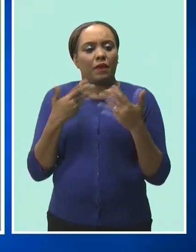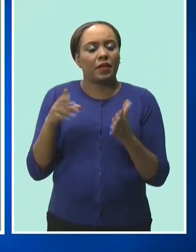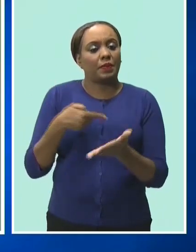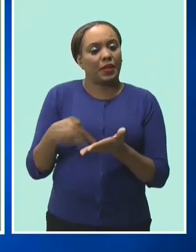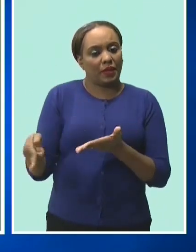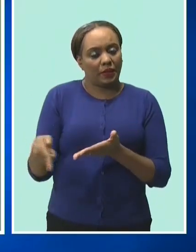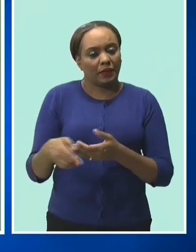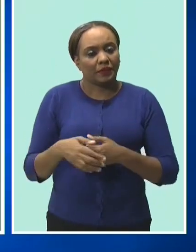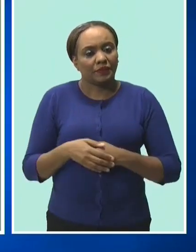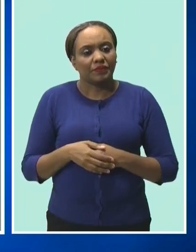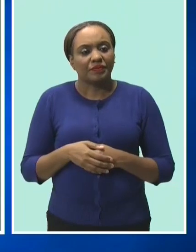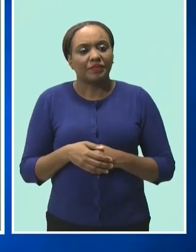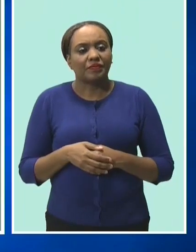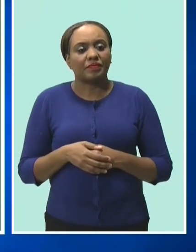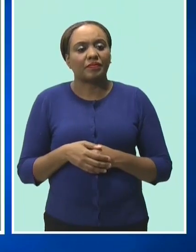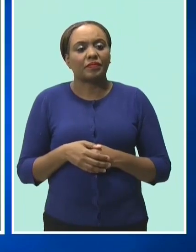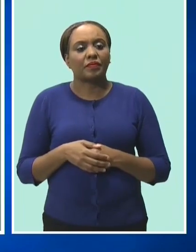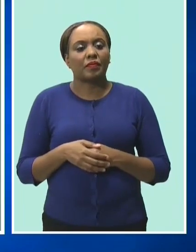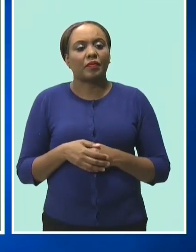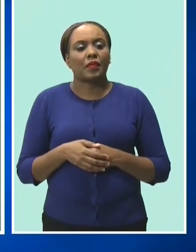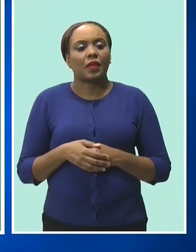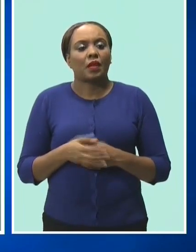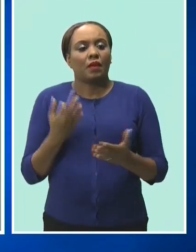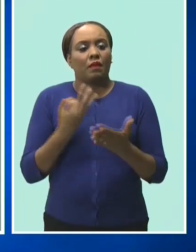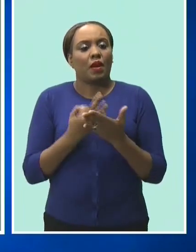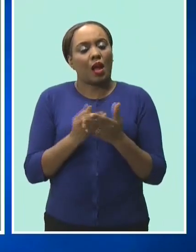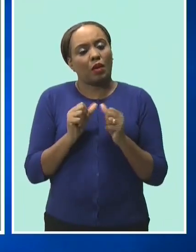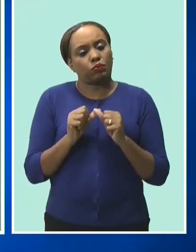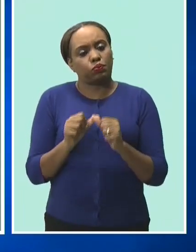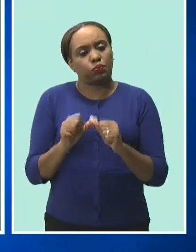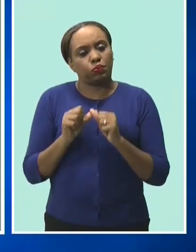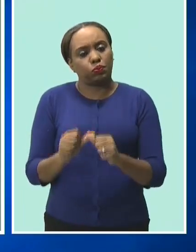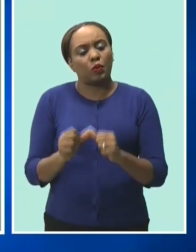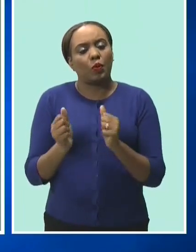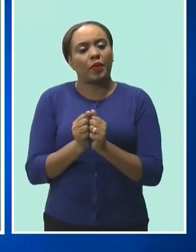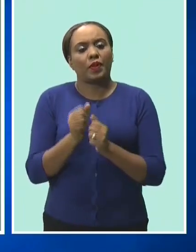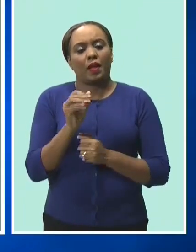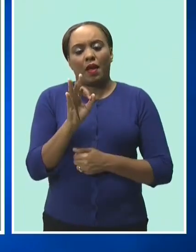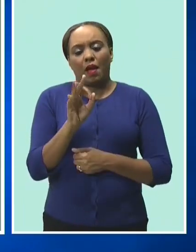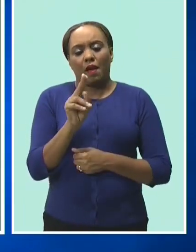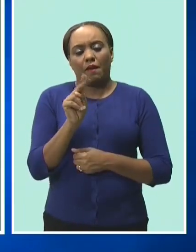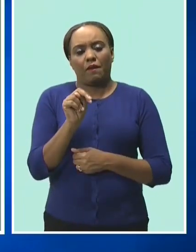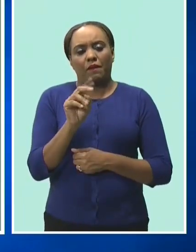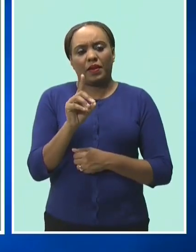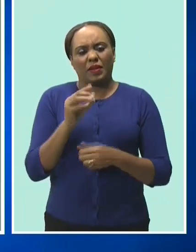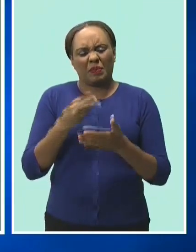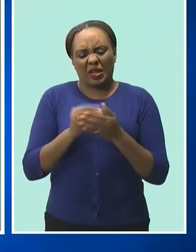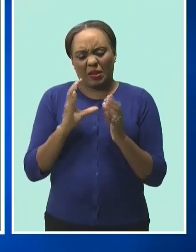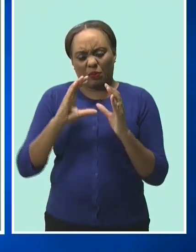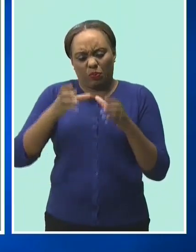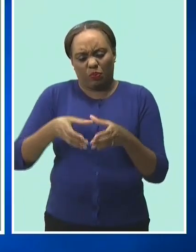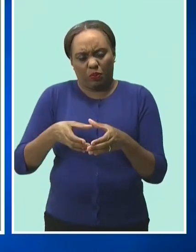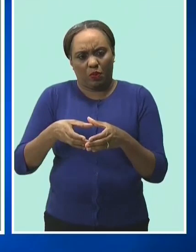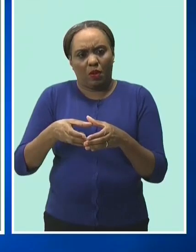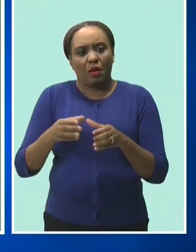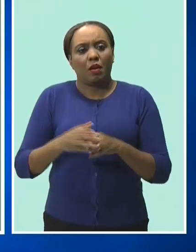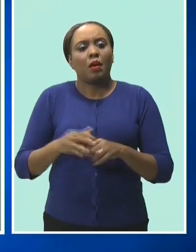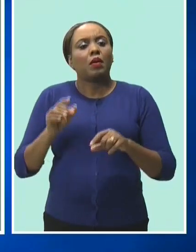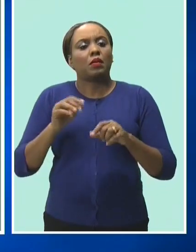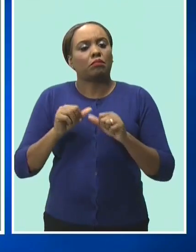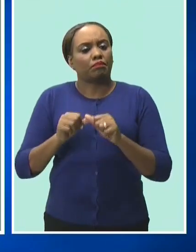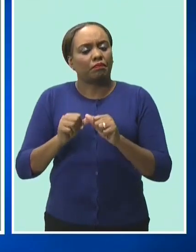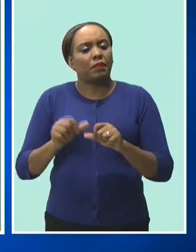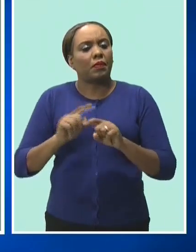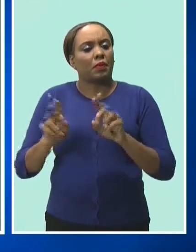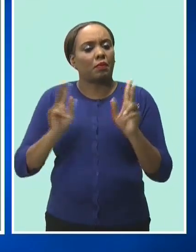And Mr. Sumer says sustained financing of the fund remains a problem, but the heads have given the assurance that they remain committed